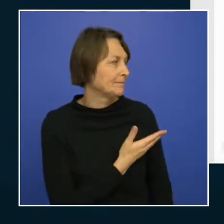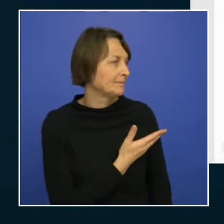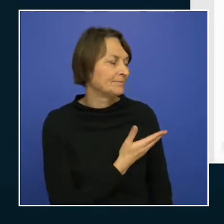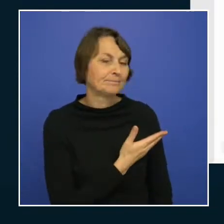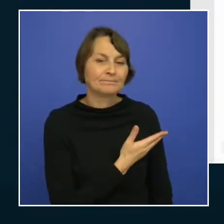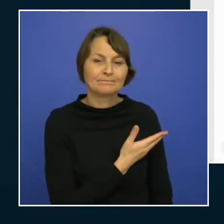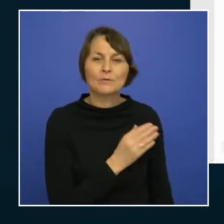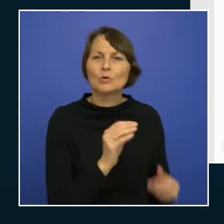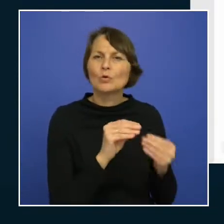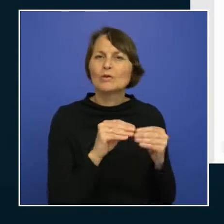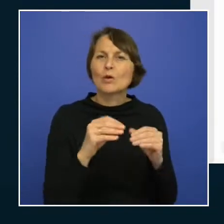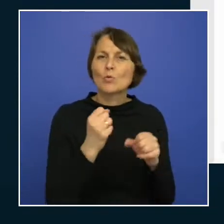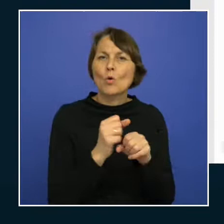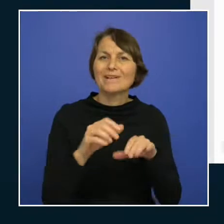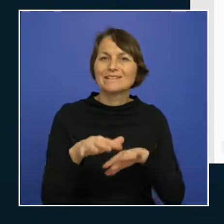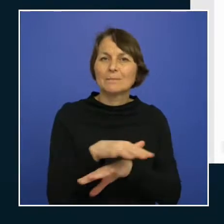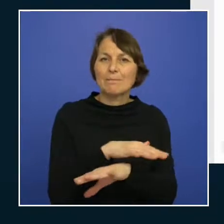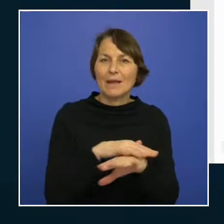like a global